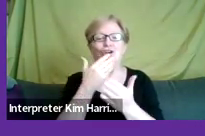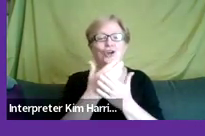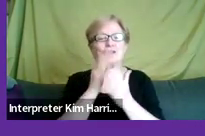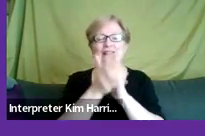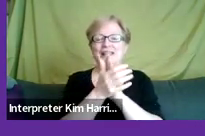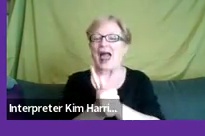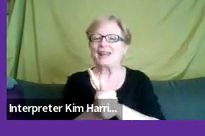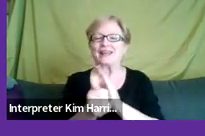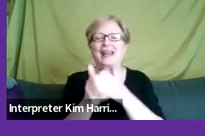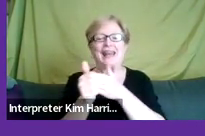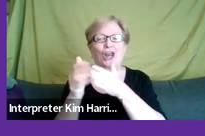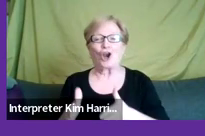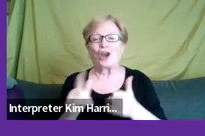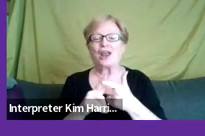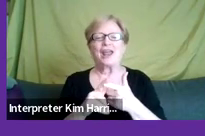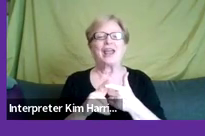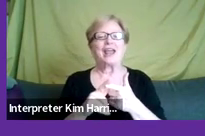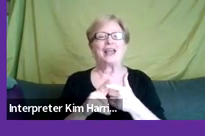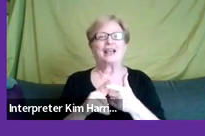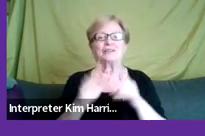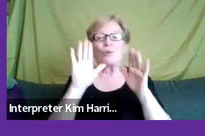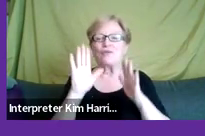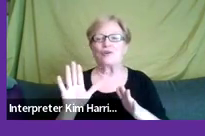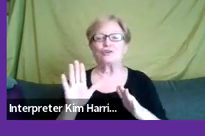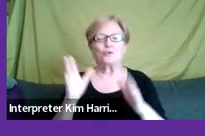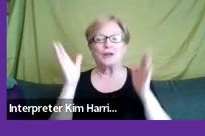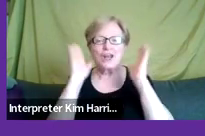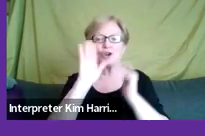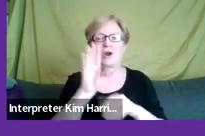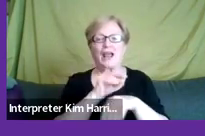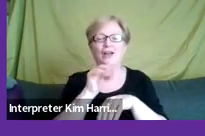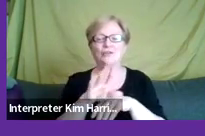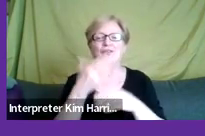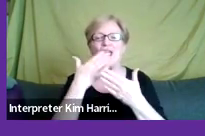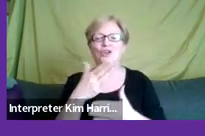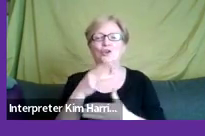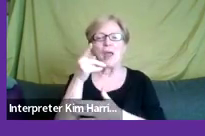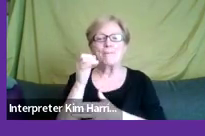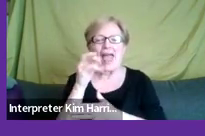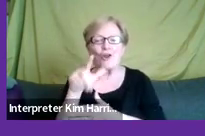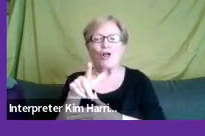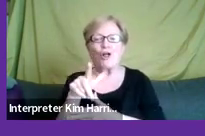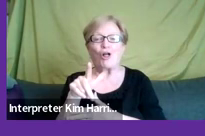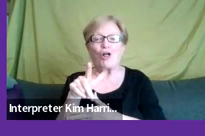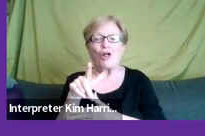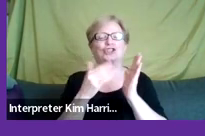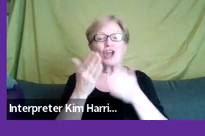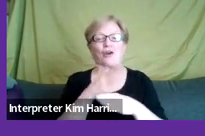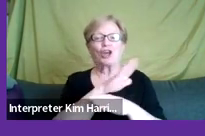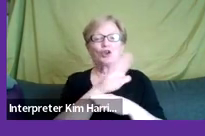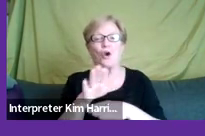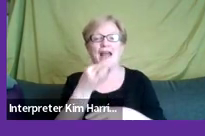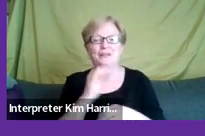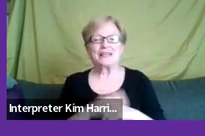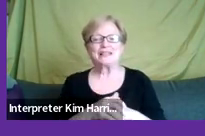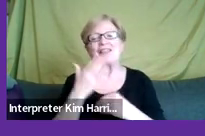is such a privilege to listen to your counsel. Incredible panel. Thank you all so much for sharing your expertise. Thank you, Lisa.